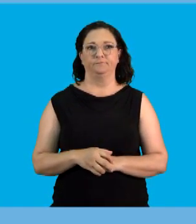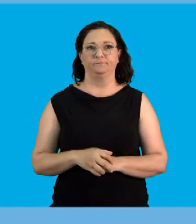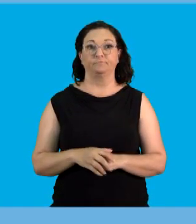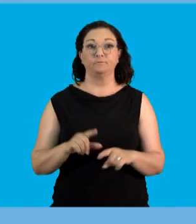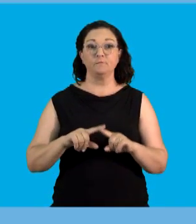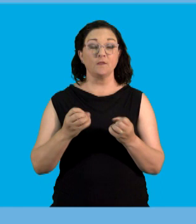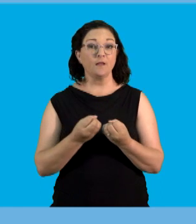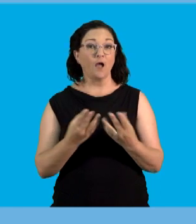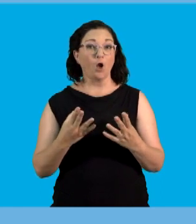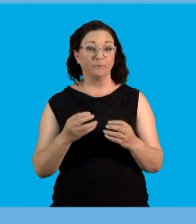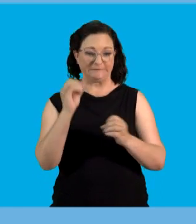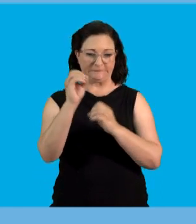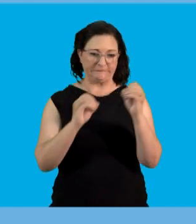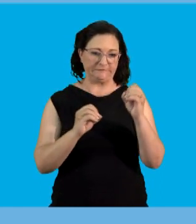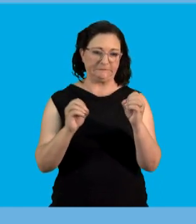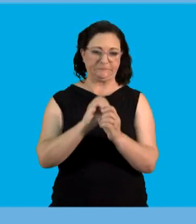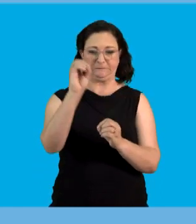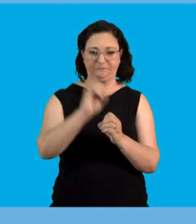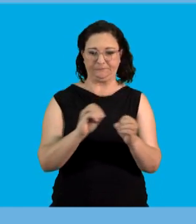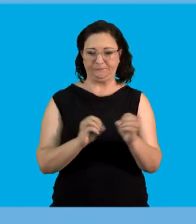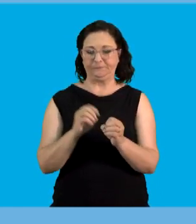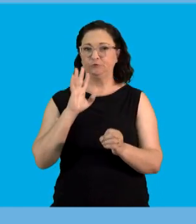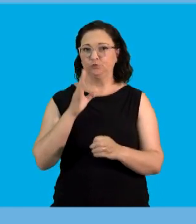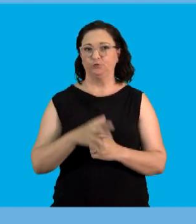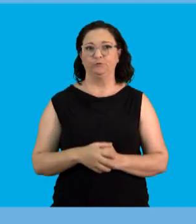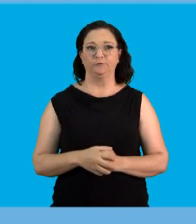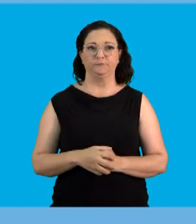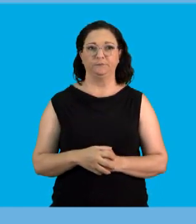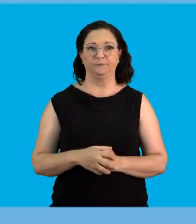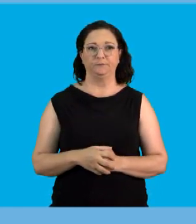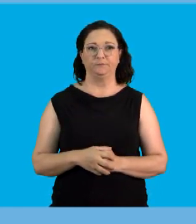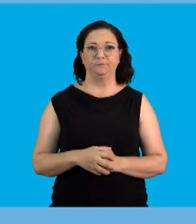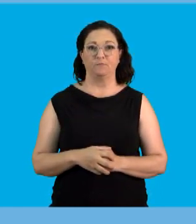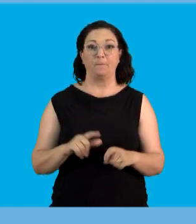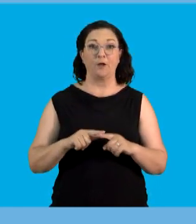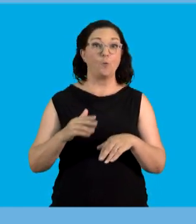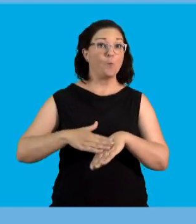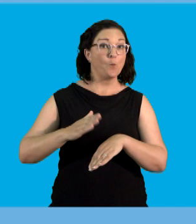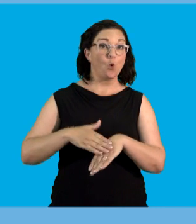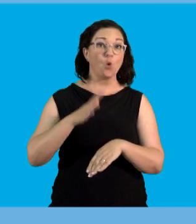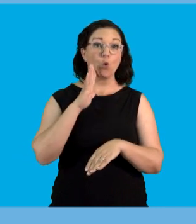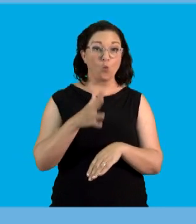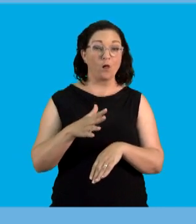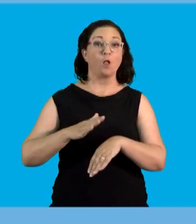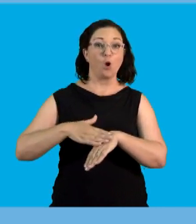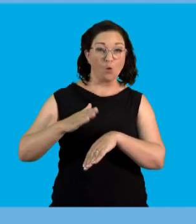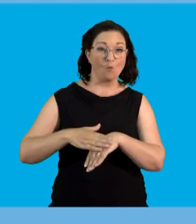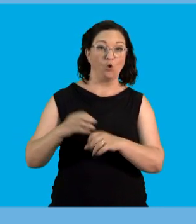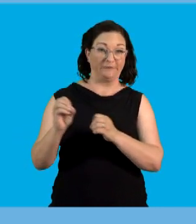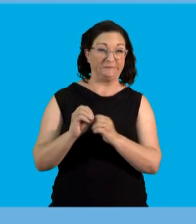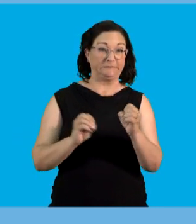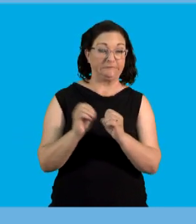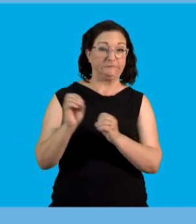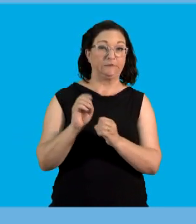collisions will depend on the number of gas particles that are inside the container, which translates to more particles inside the container